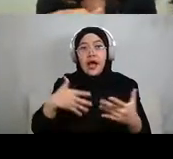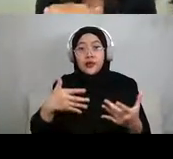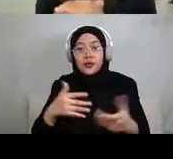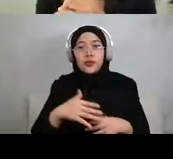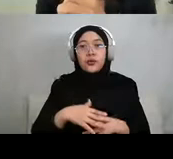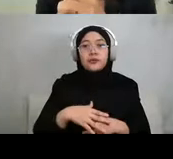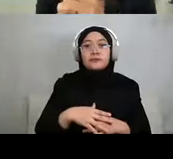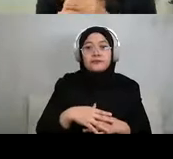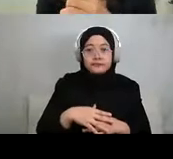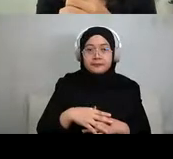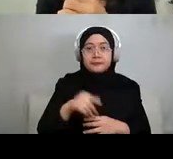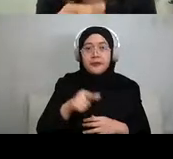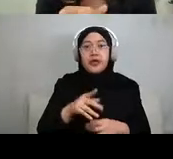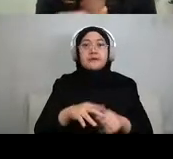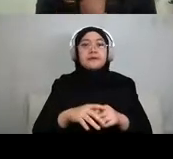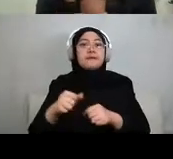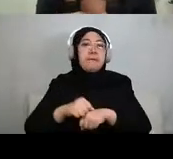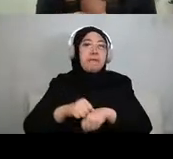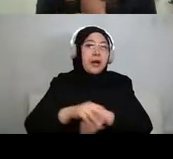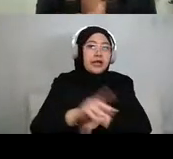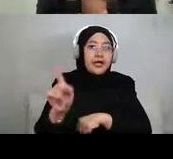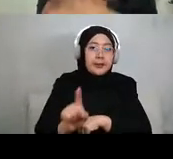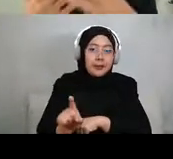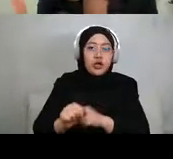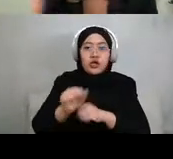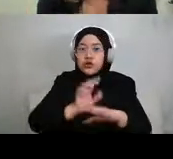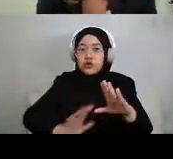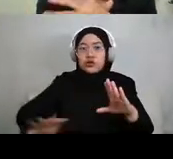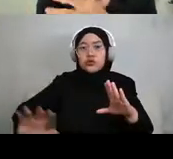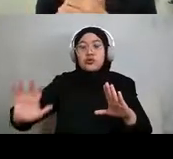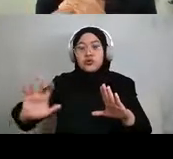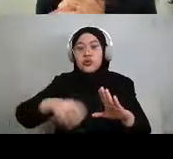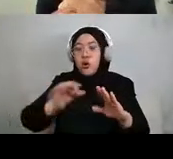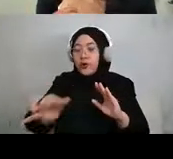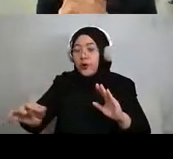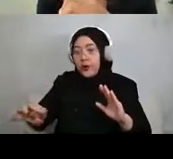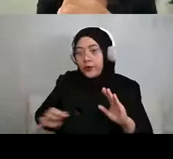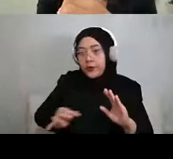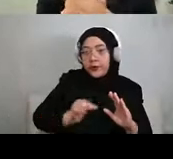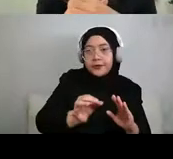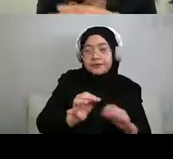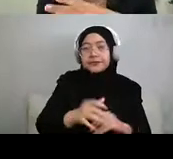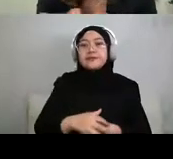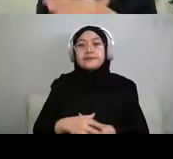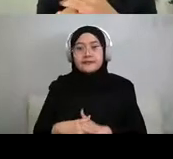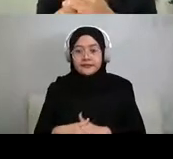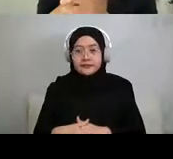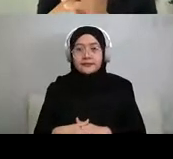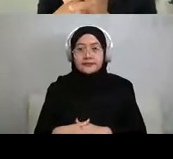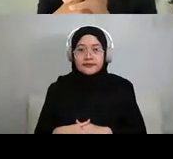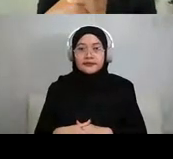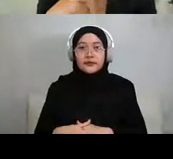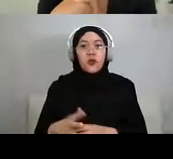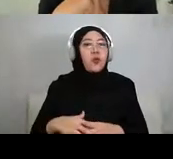all across the region and with very successful models that are escalating along